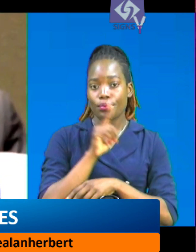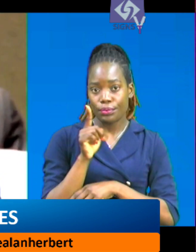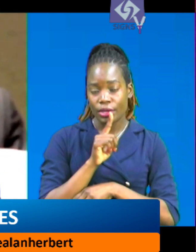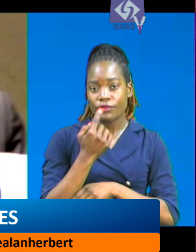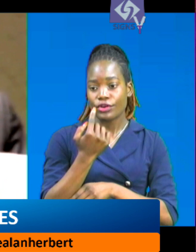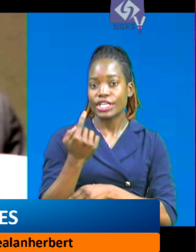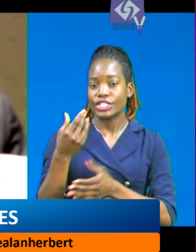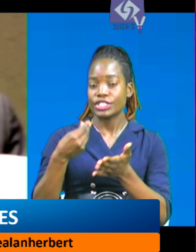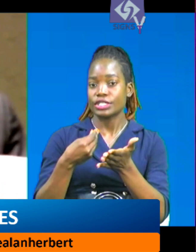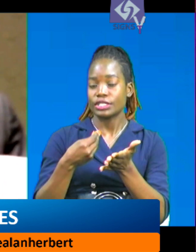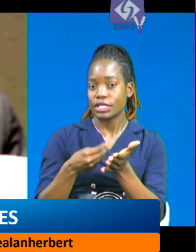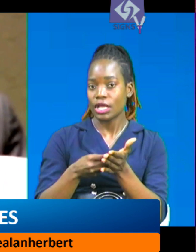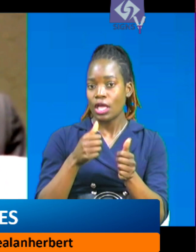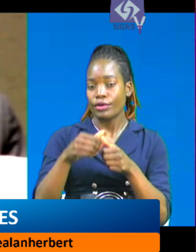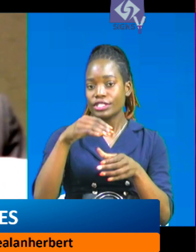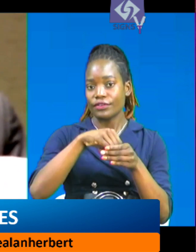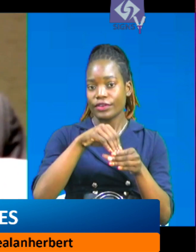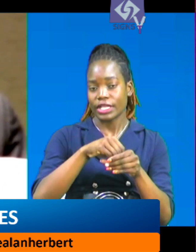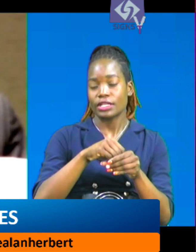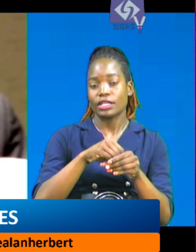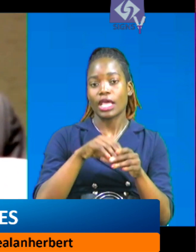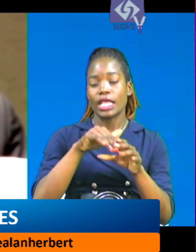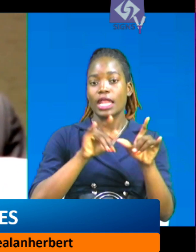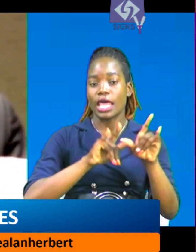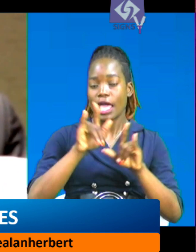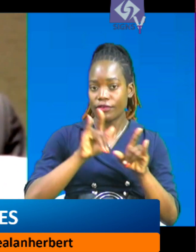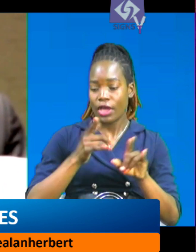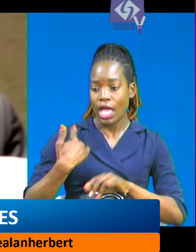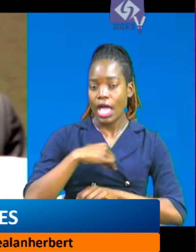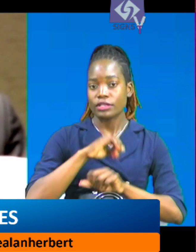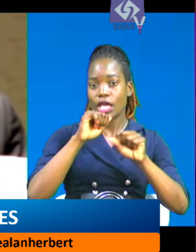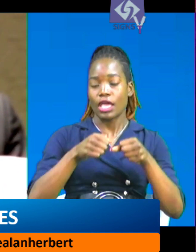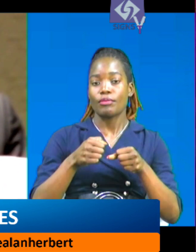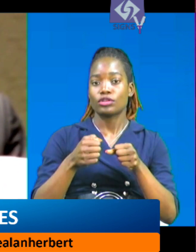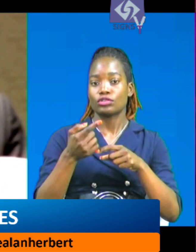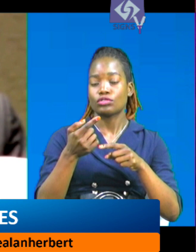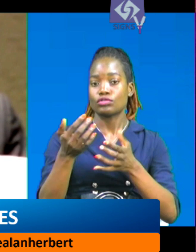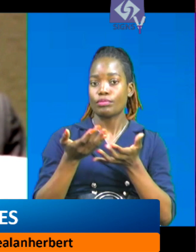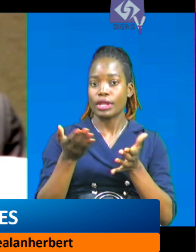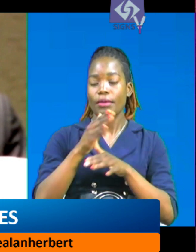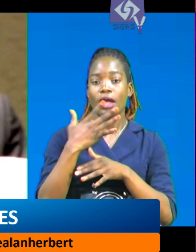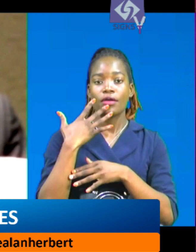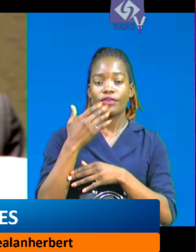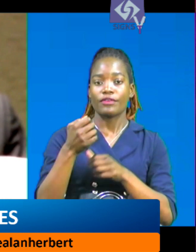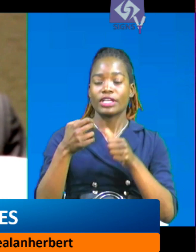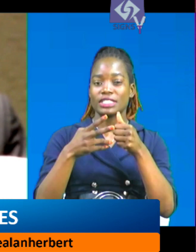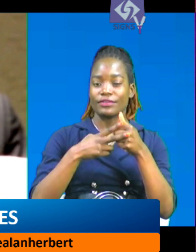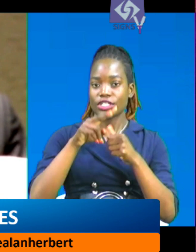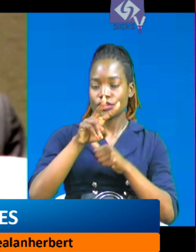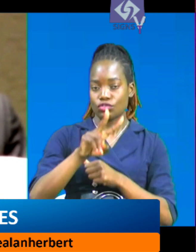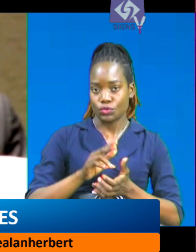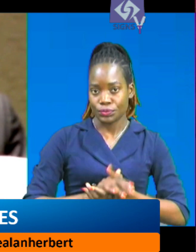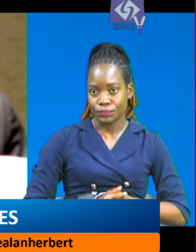is invested into the State Department for Diaspora Affairs, we're able to bring back 572 in